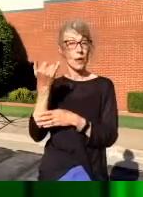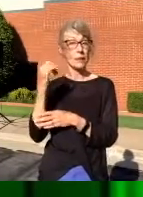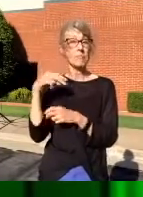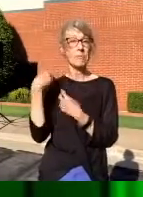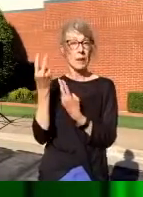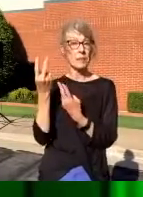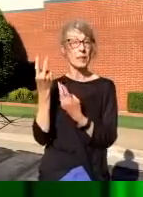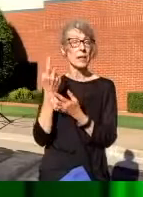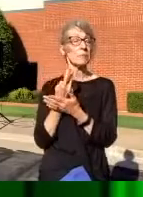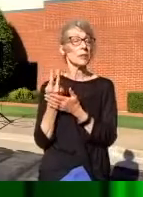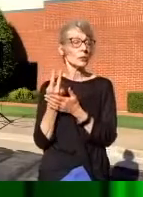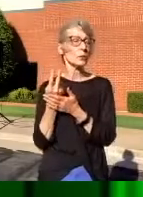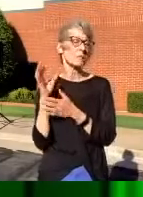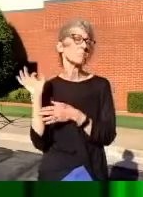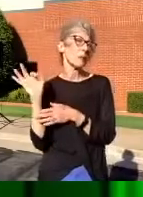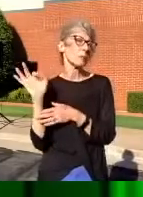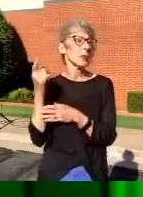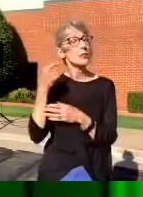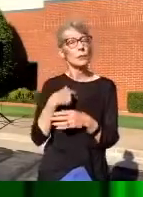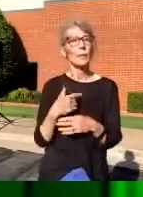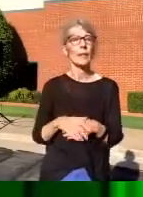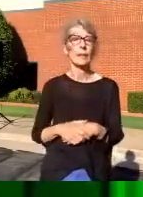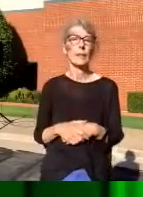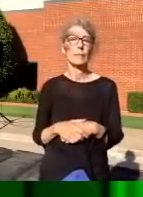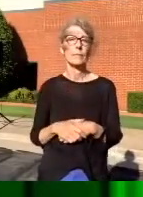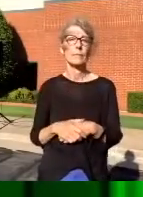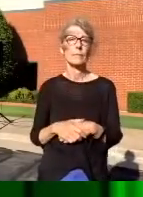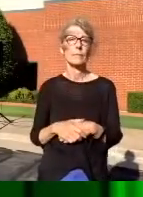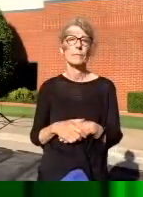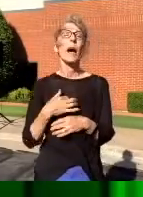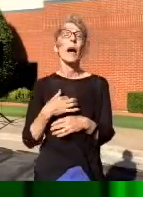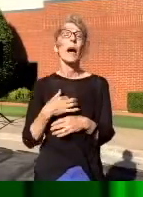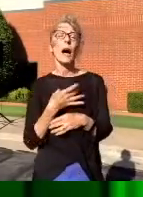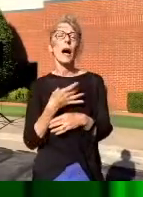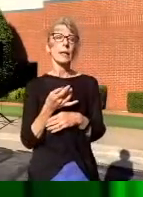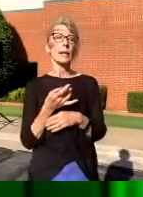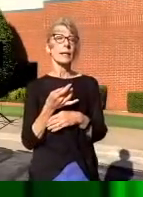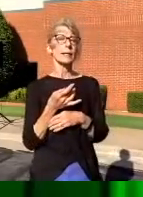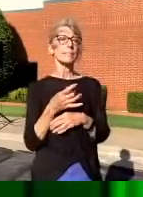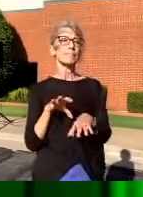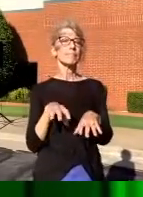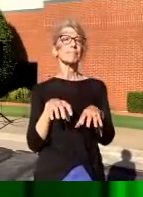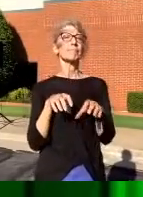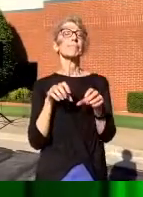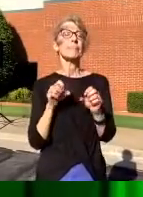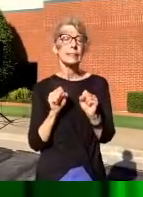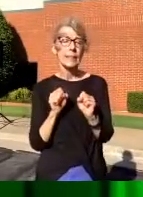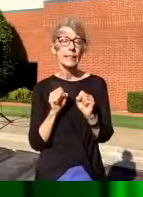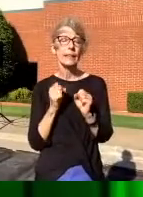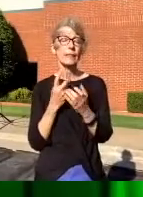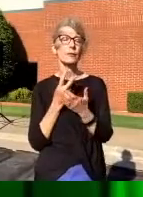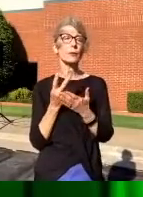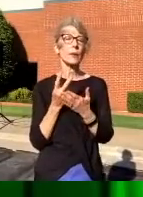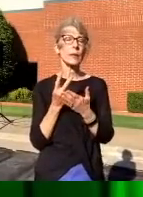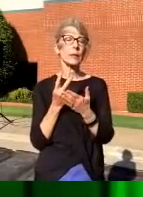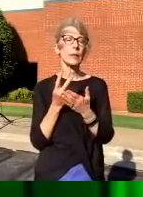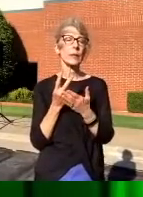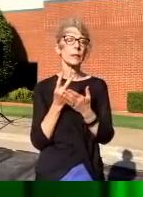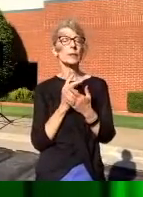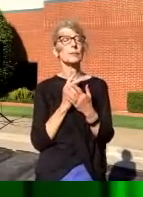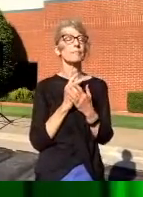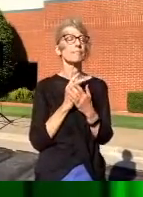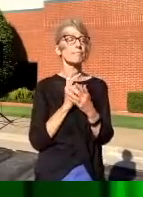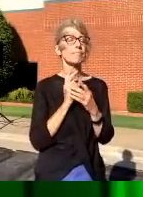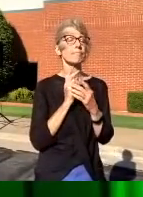take 2 weeks off to just mentally take a break and get ready for the fall. So big thanks to Daniel and Josh. Really enjoyed